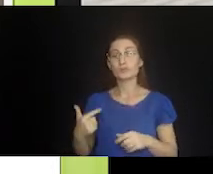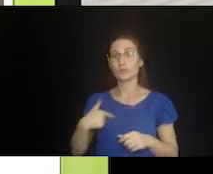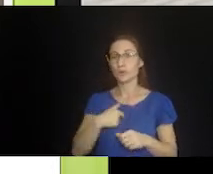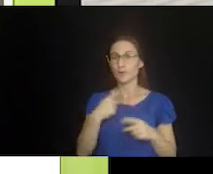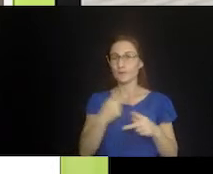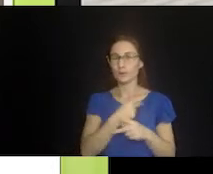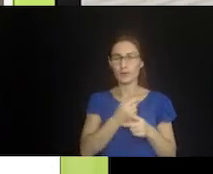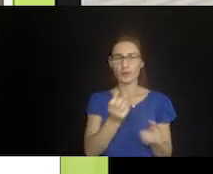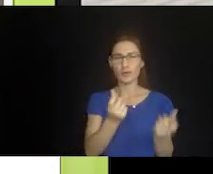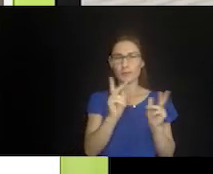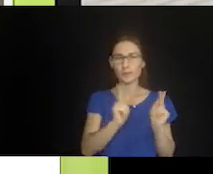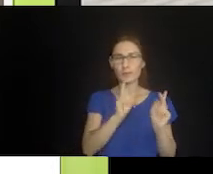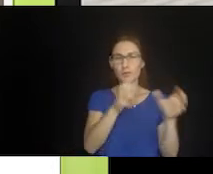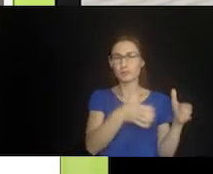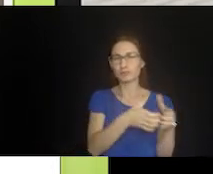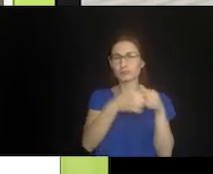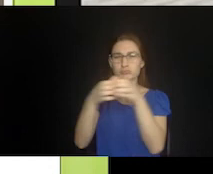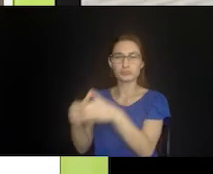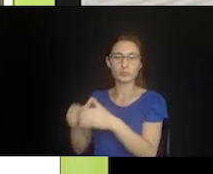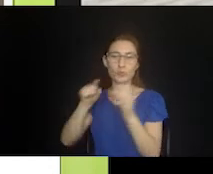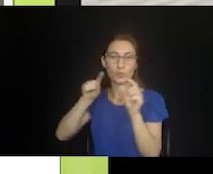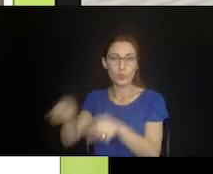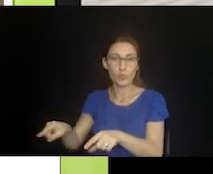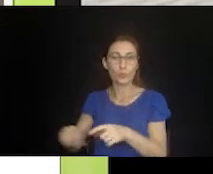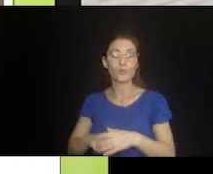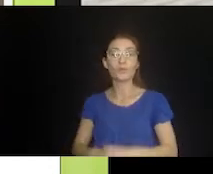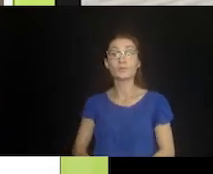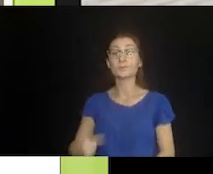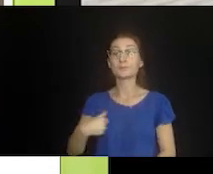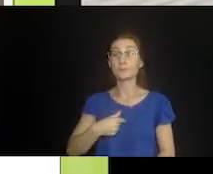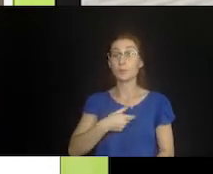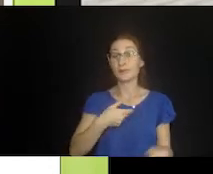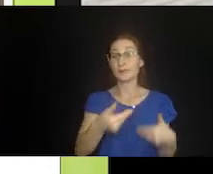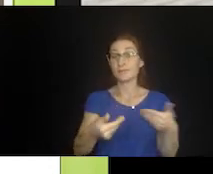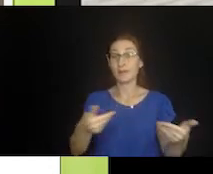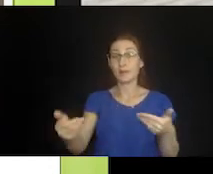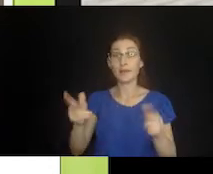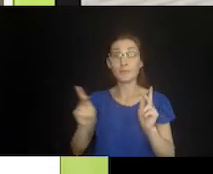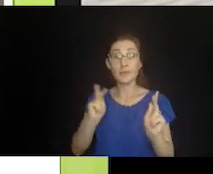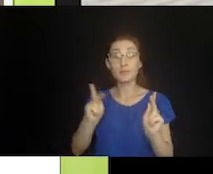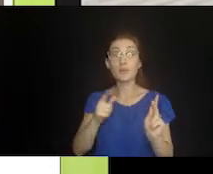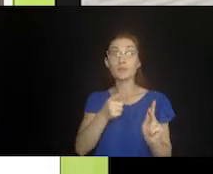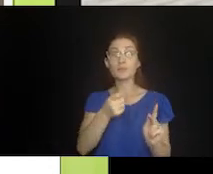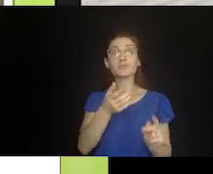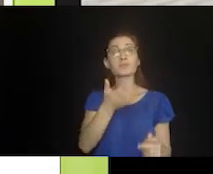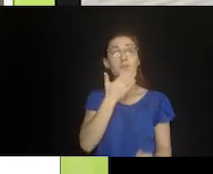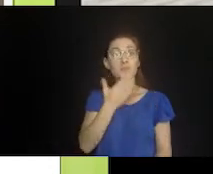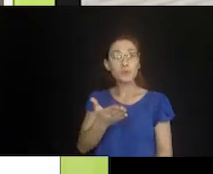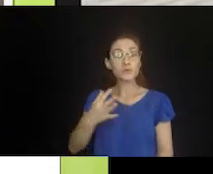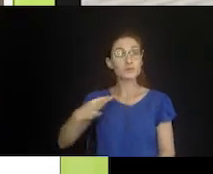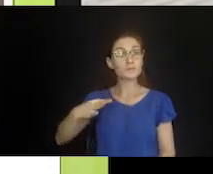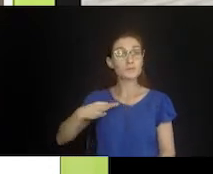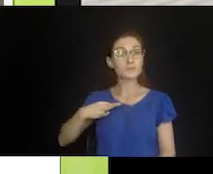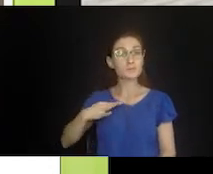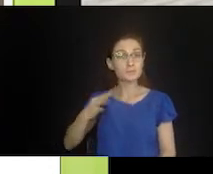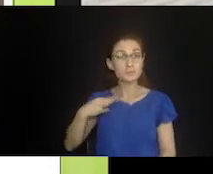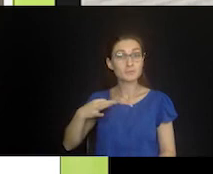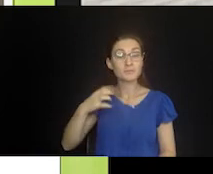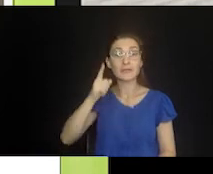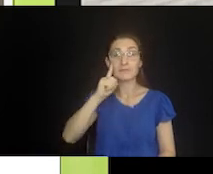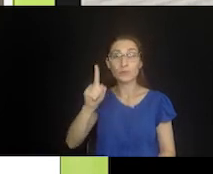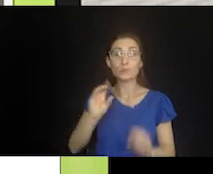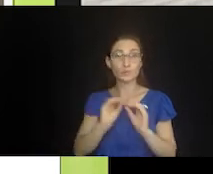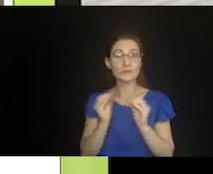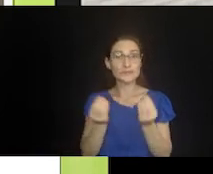budget, and we would budget for a certain amount of people, and we would invite people that we thought would